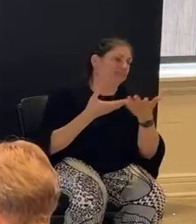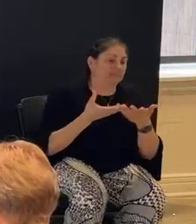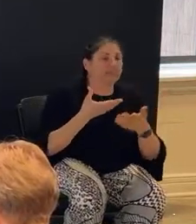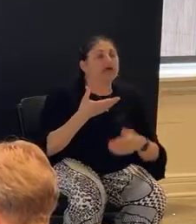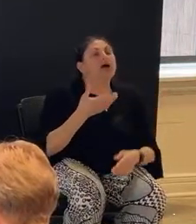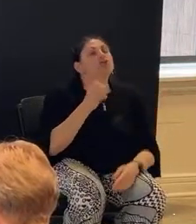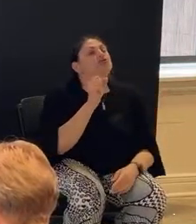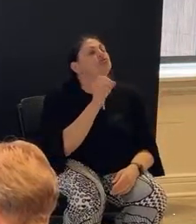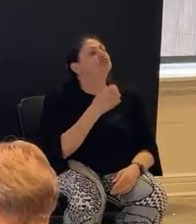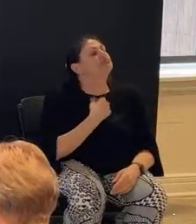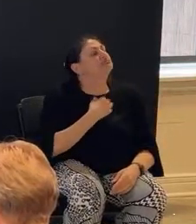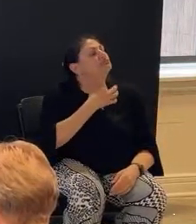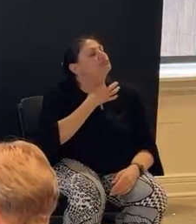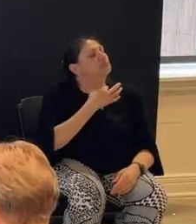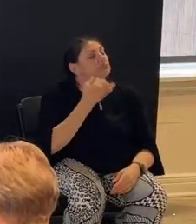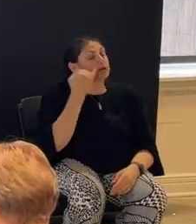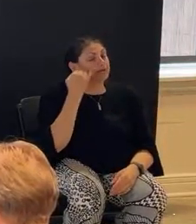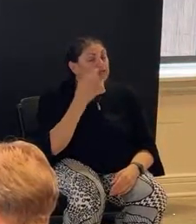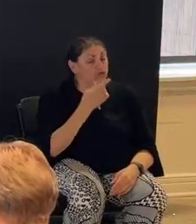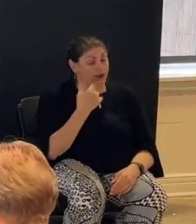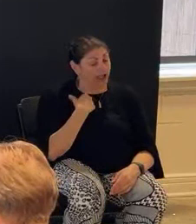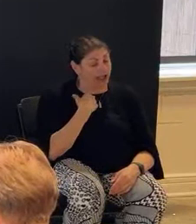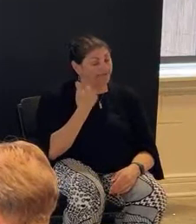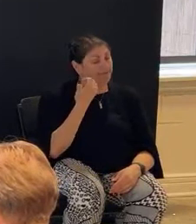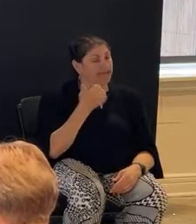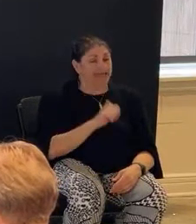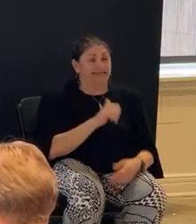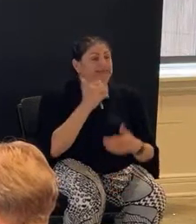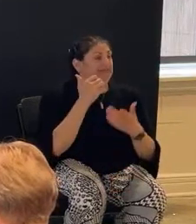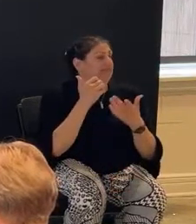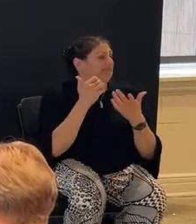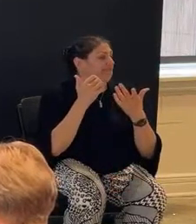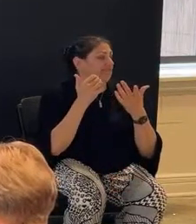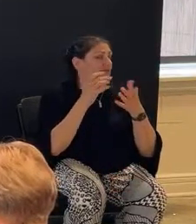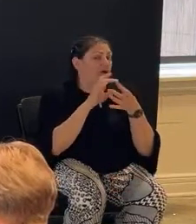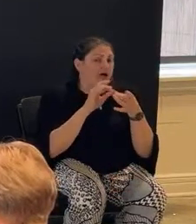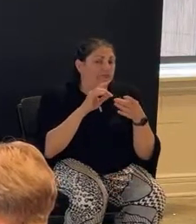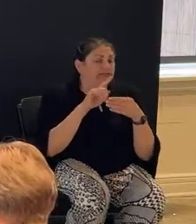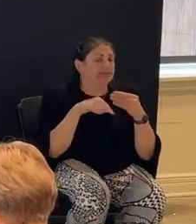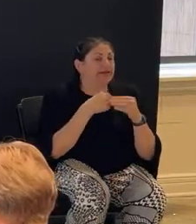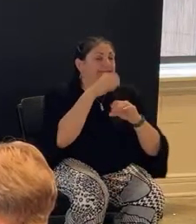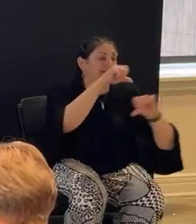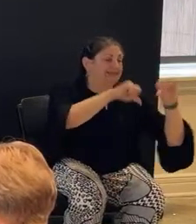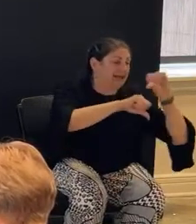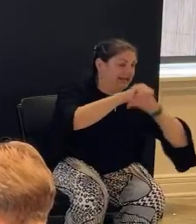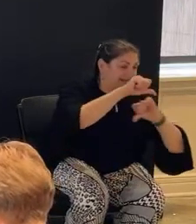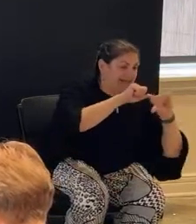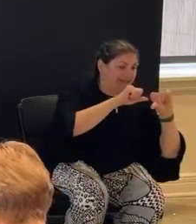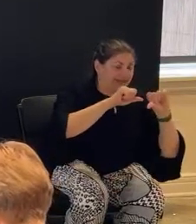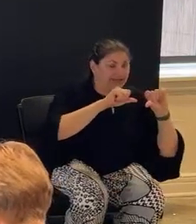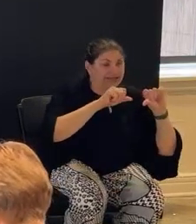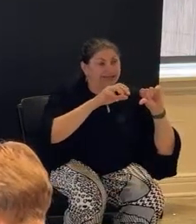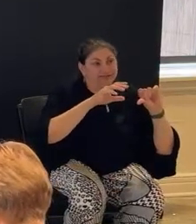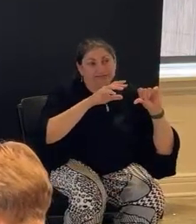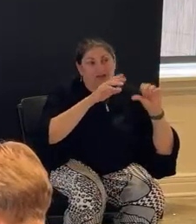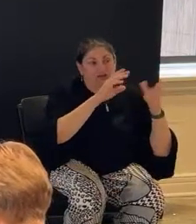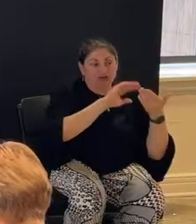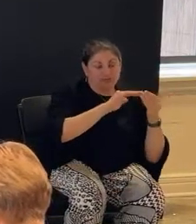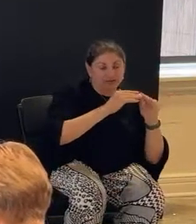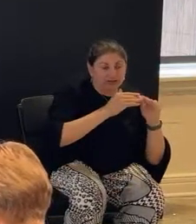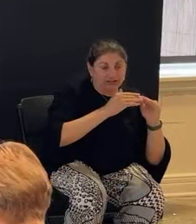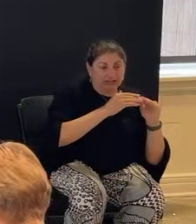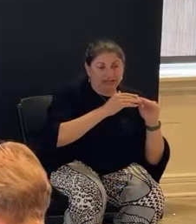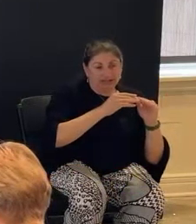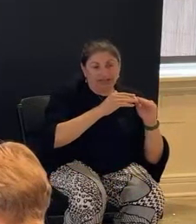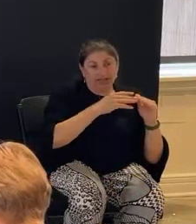scientific community in regards to capital and how much influence it still has in the conclusions